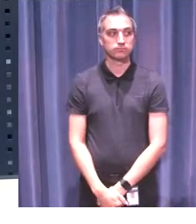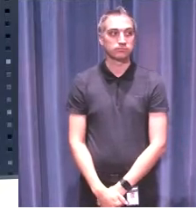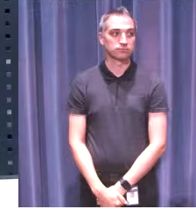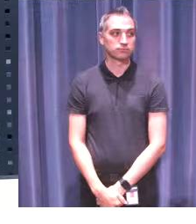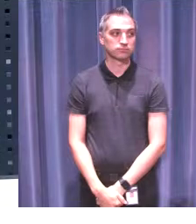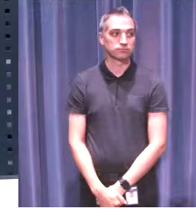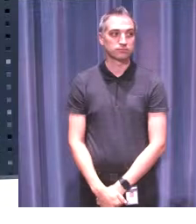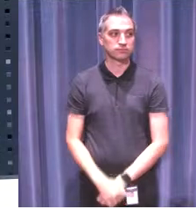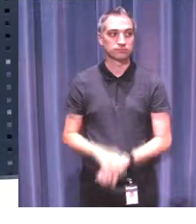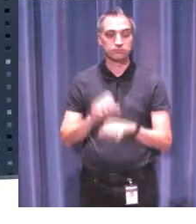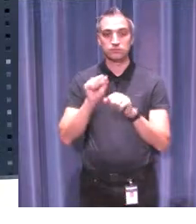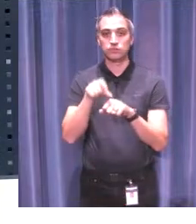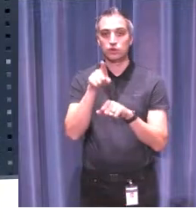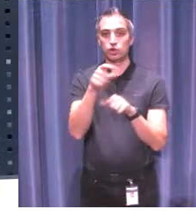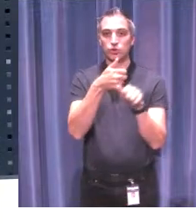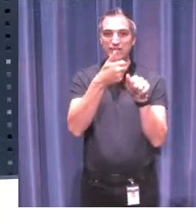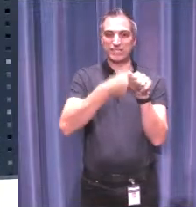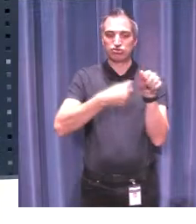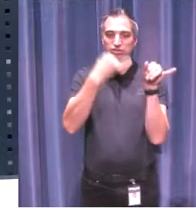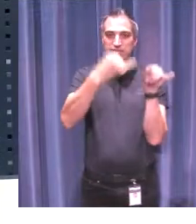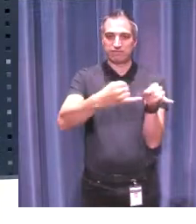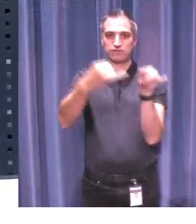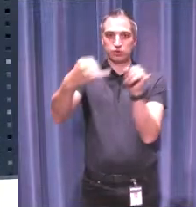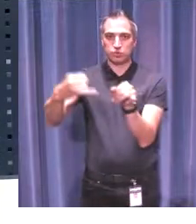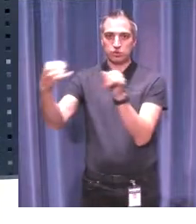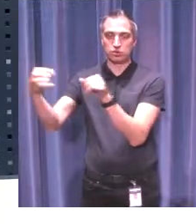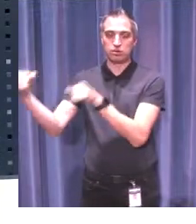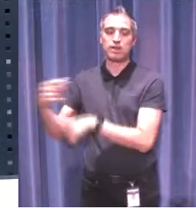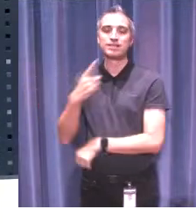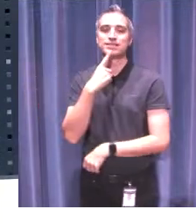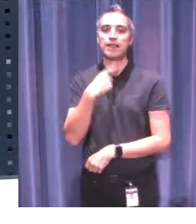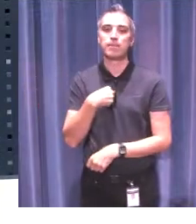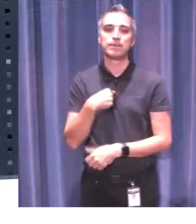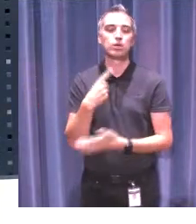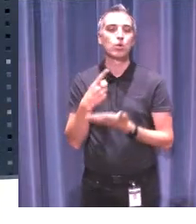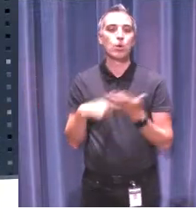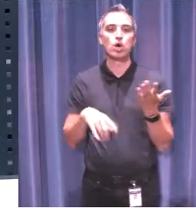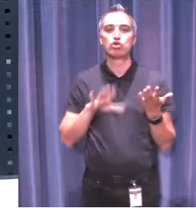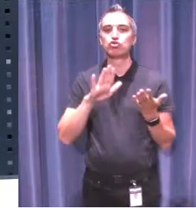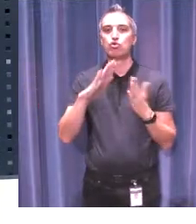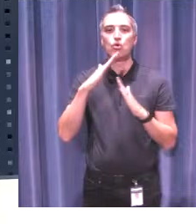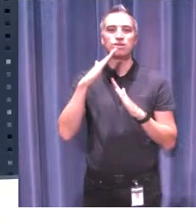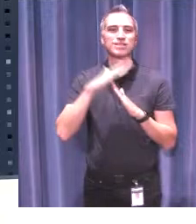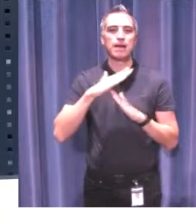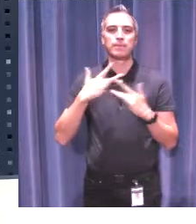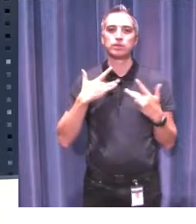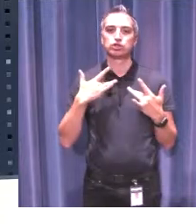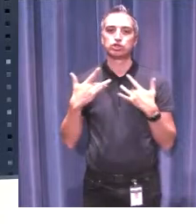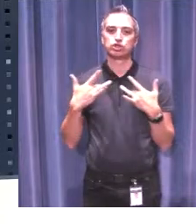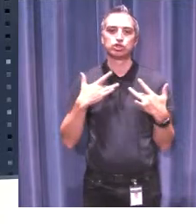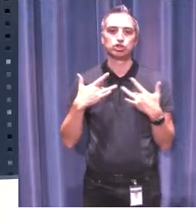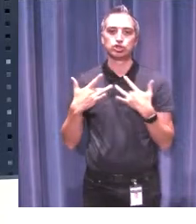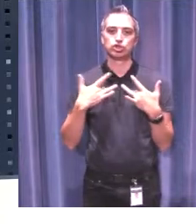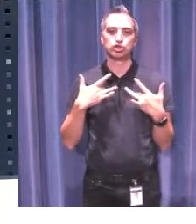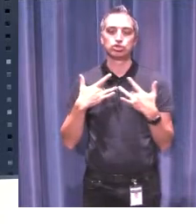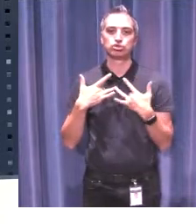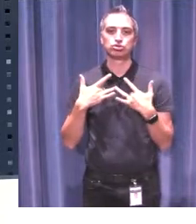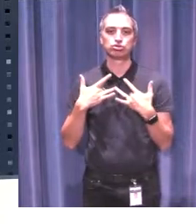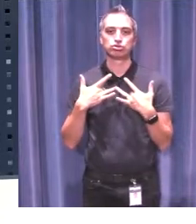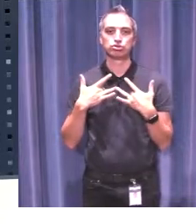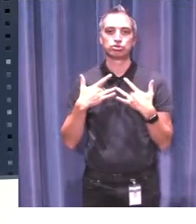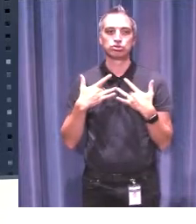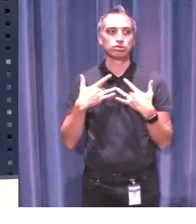Could each of you individually tell me what is your top concern that keeps